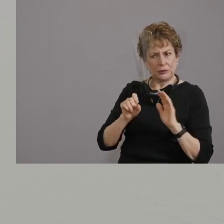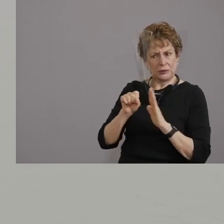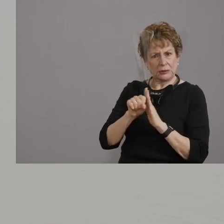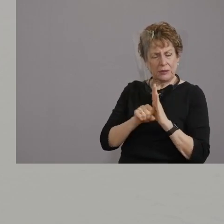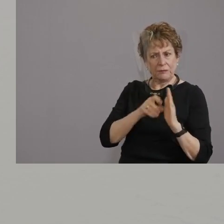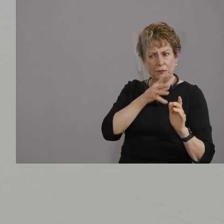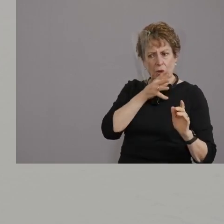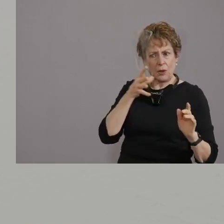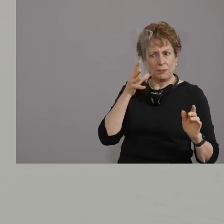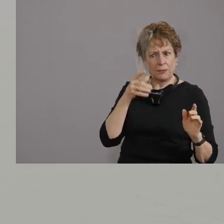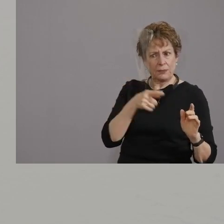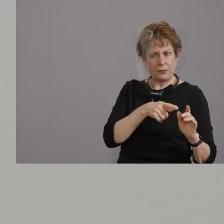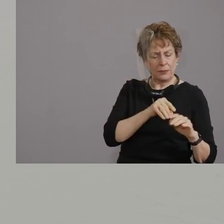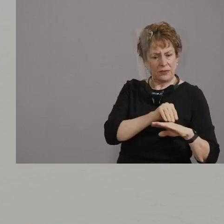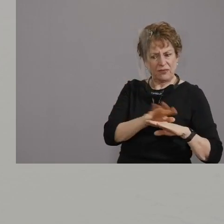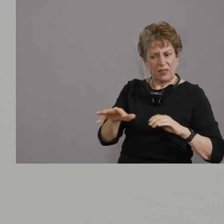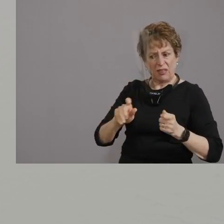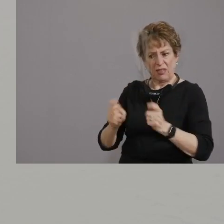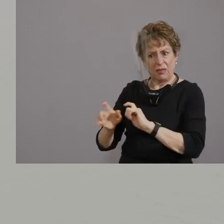operations.